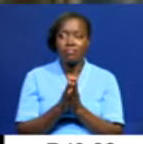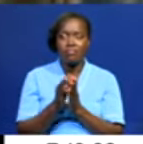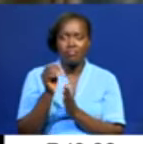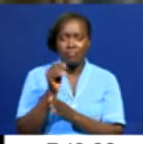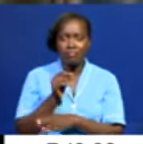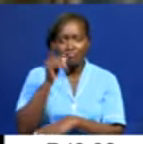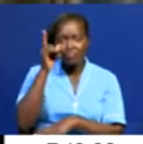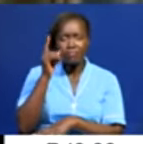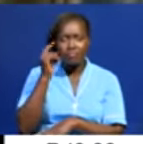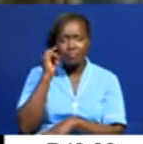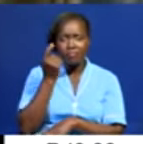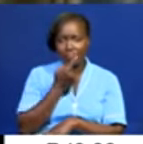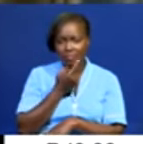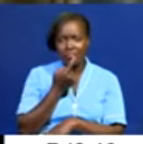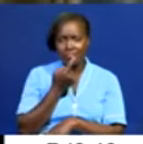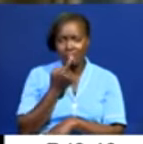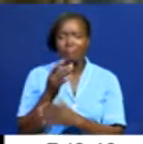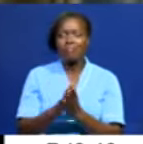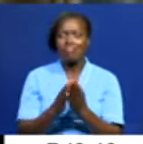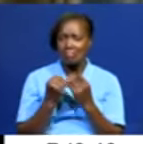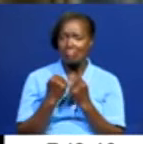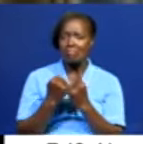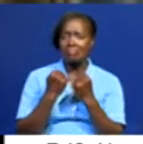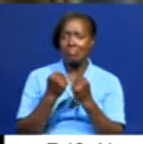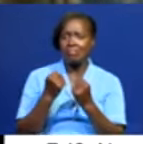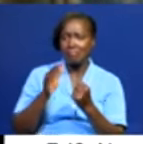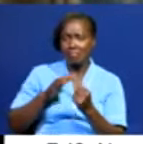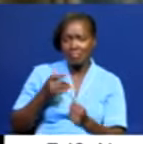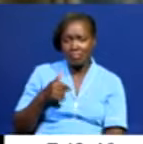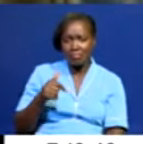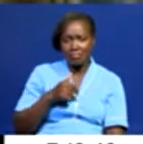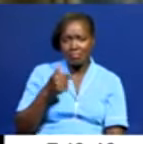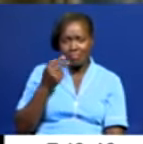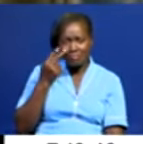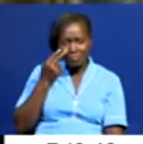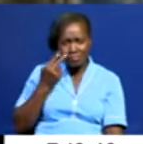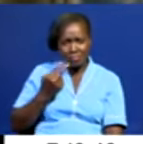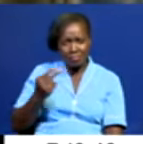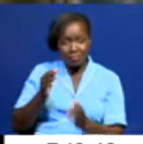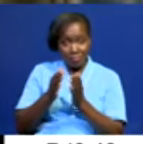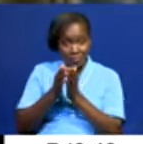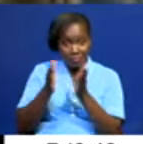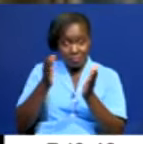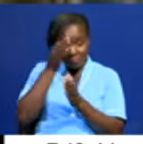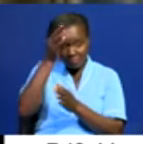macho, wametutia nguvu. Sisi wa mama tunaona mbele, na vile